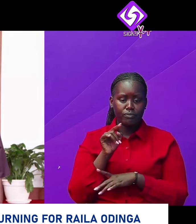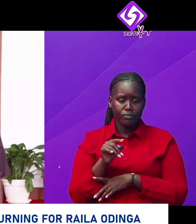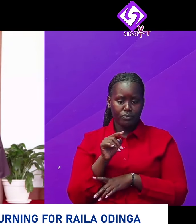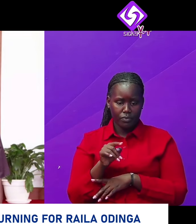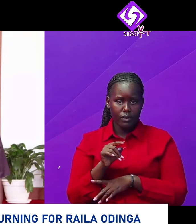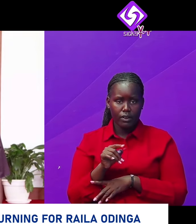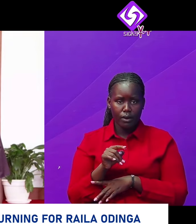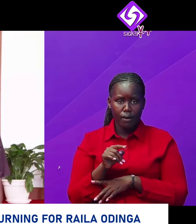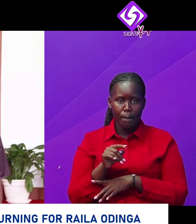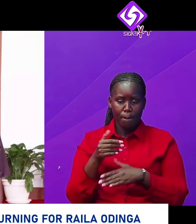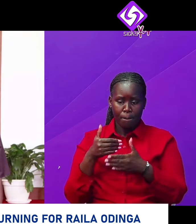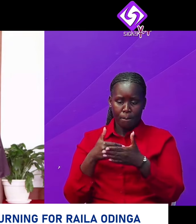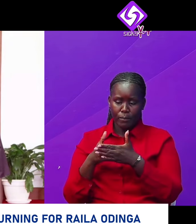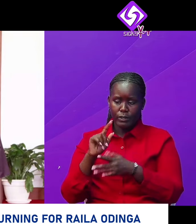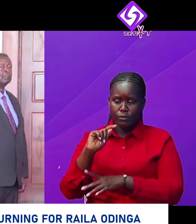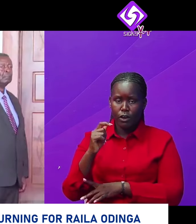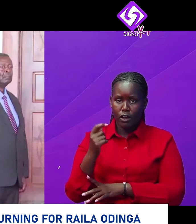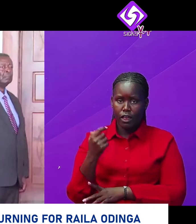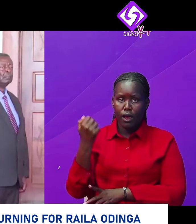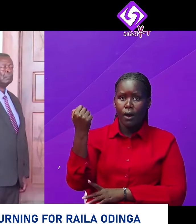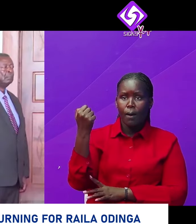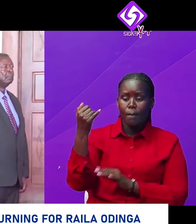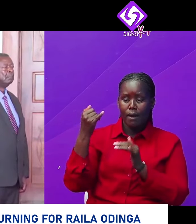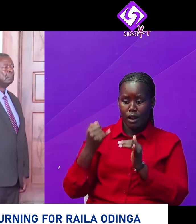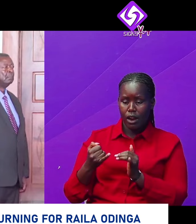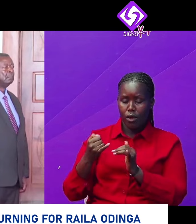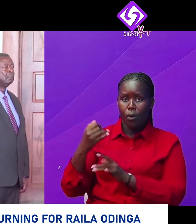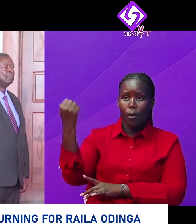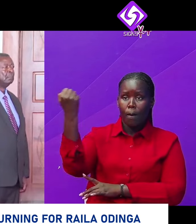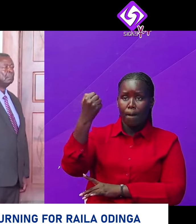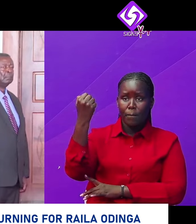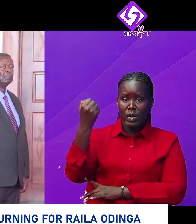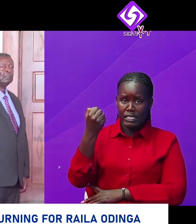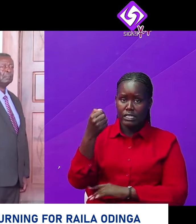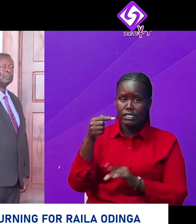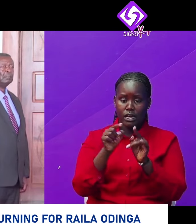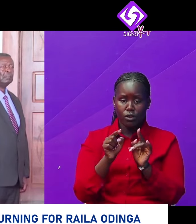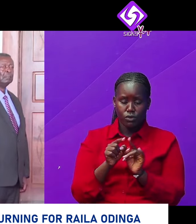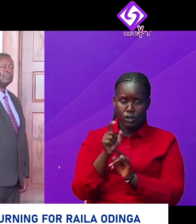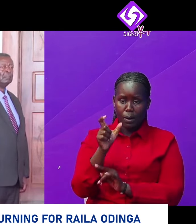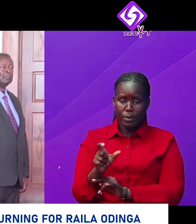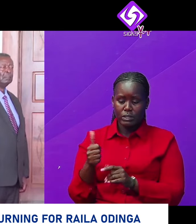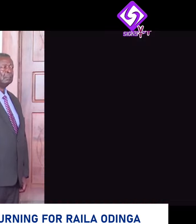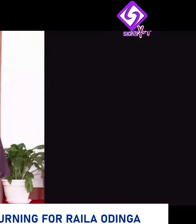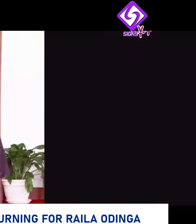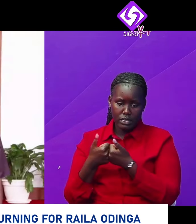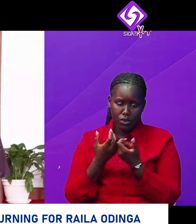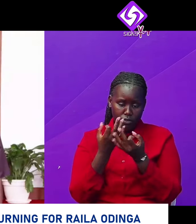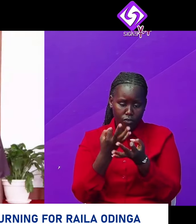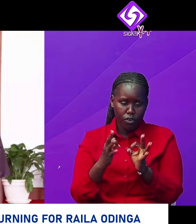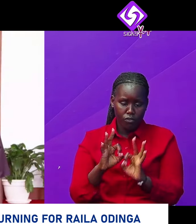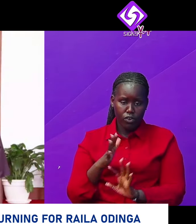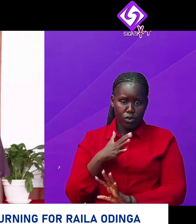colossus of Kenya's modern politics, an indomitable warrior in our struggle for freedom and